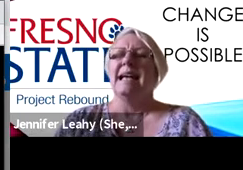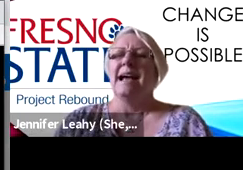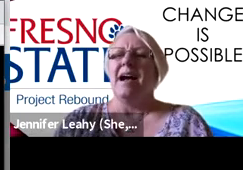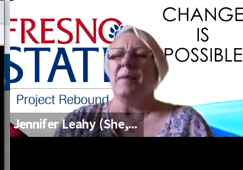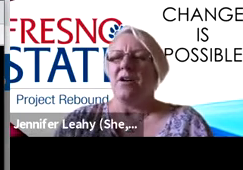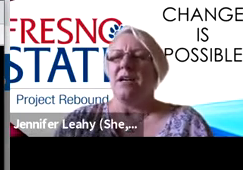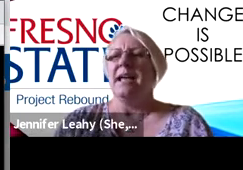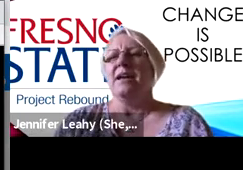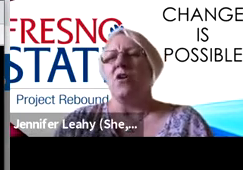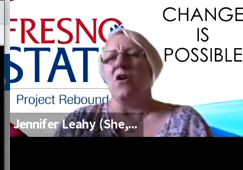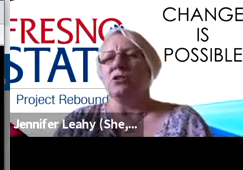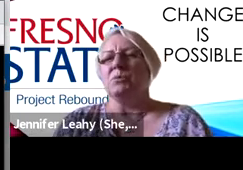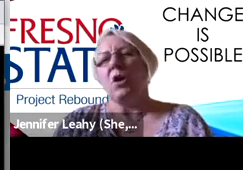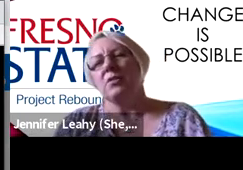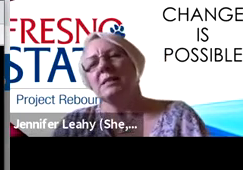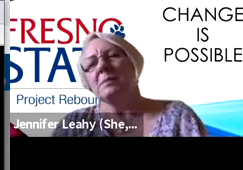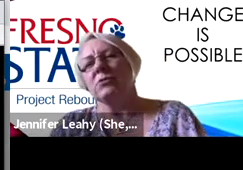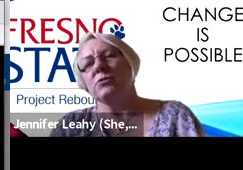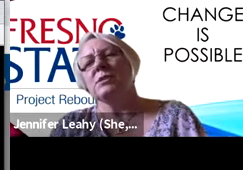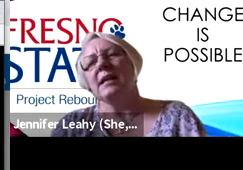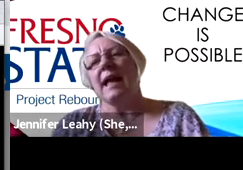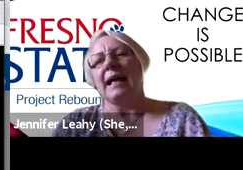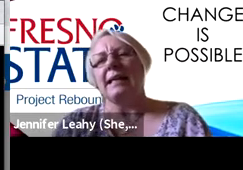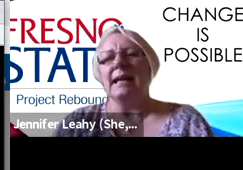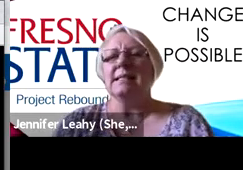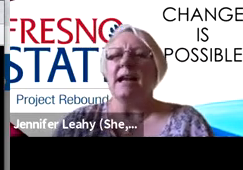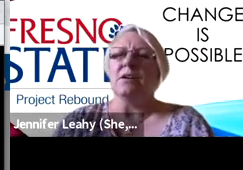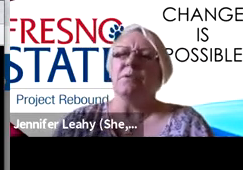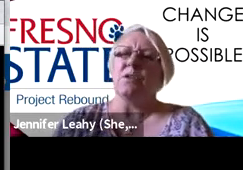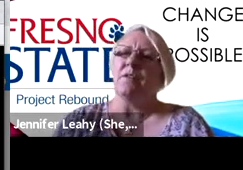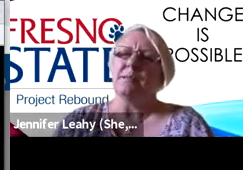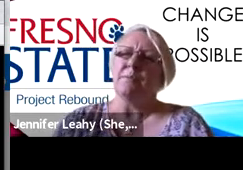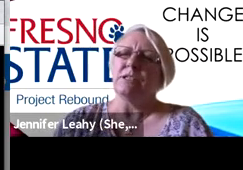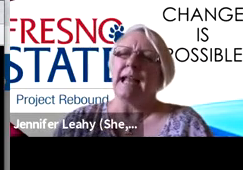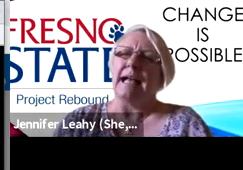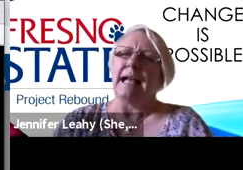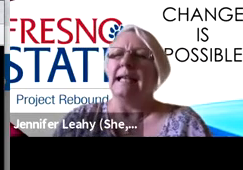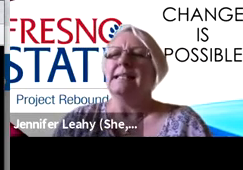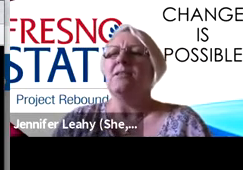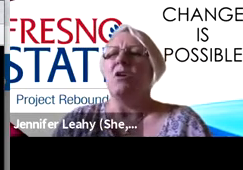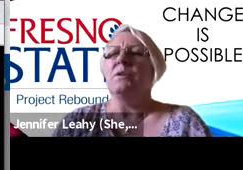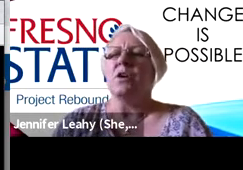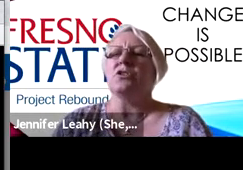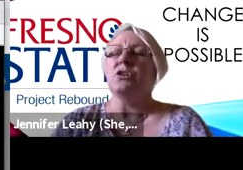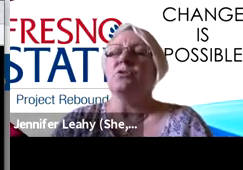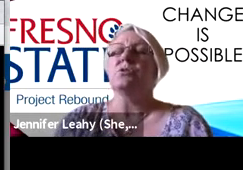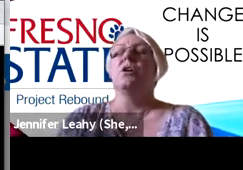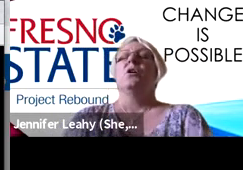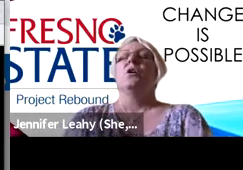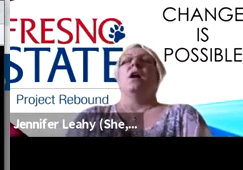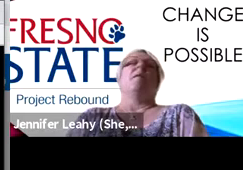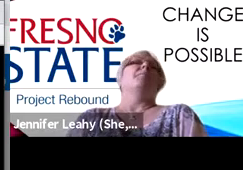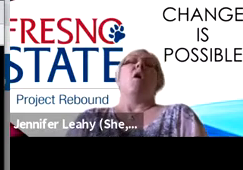State. Aaron and Arnold with all of his medals and accolades, and Aaron with all of his medals and accolades, along with Dr.